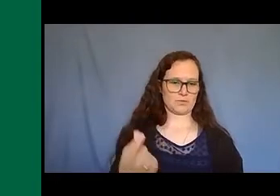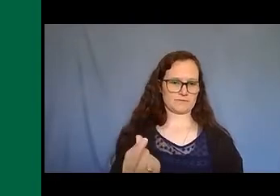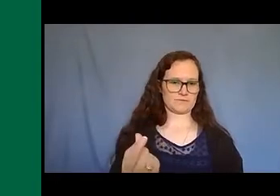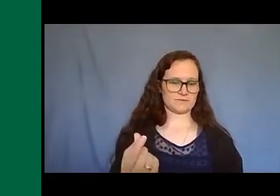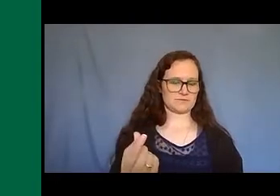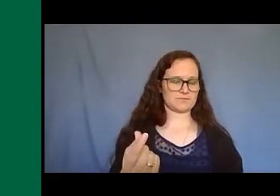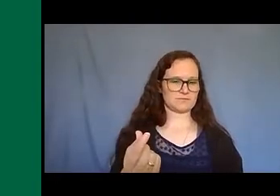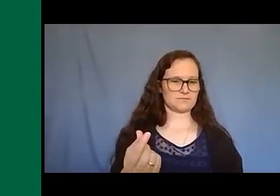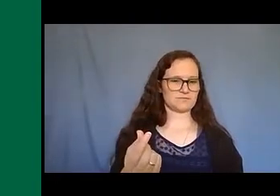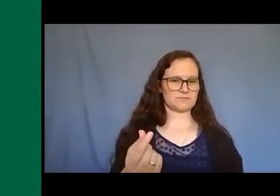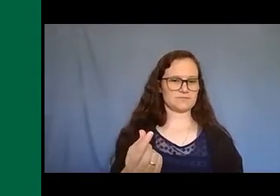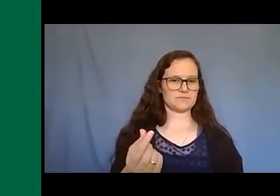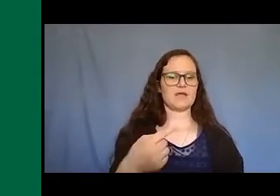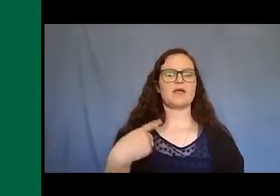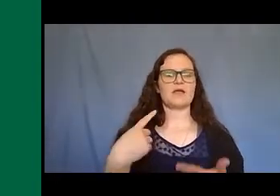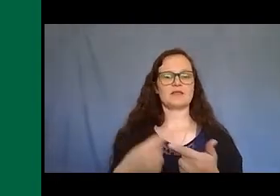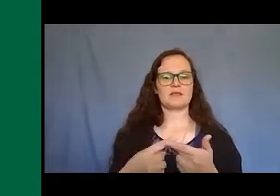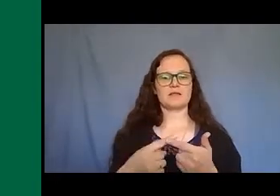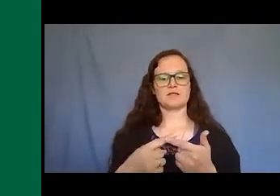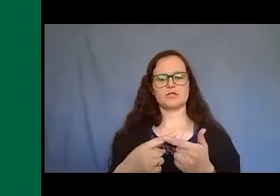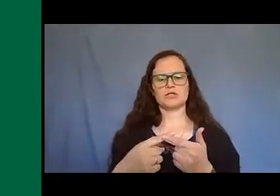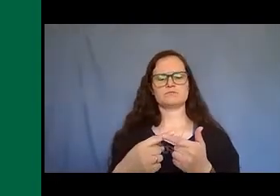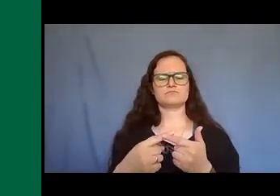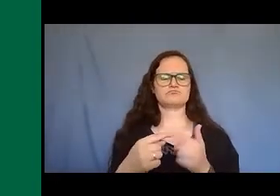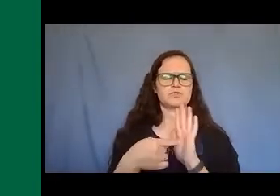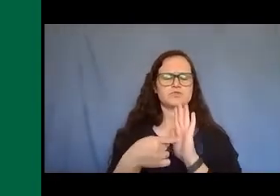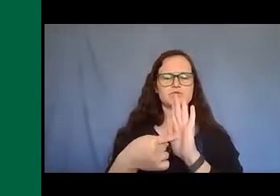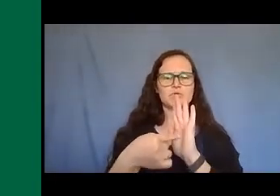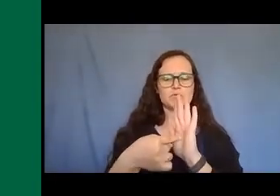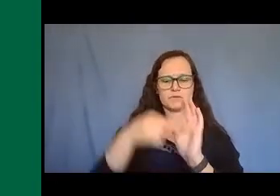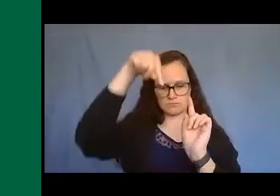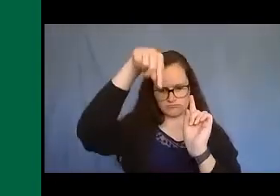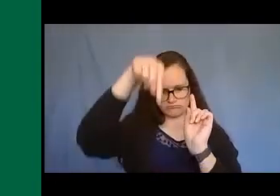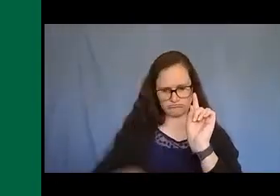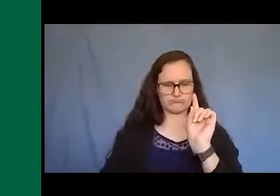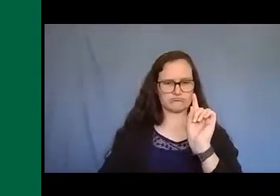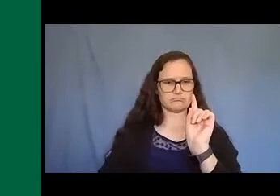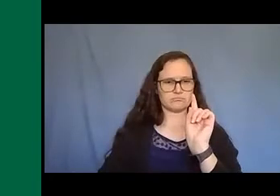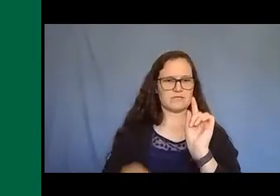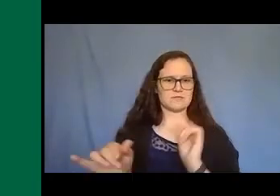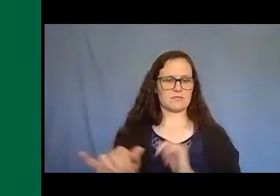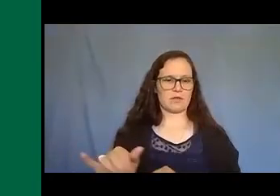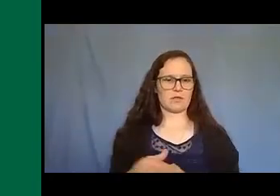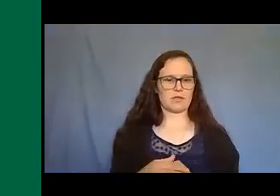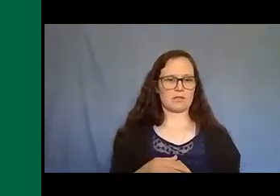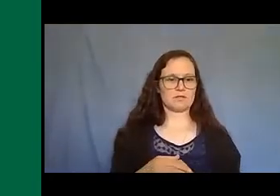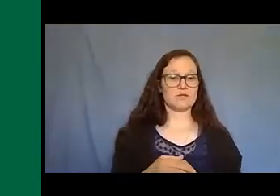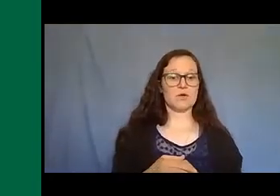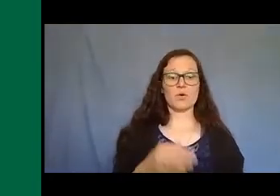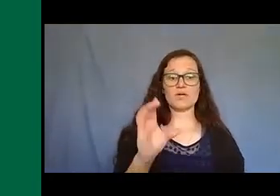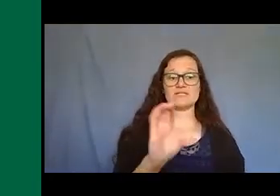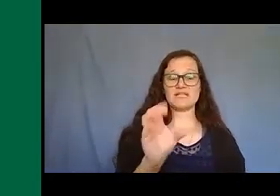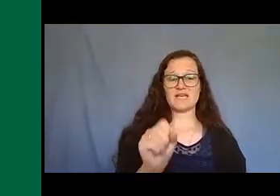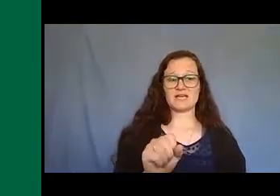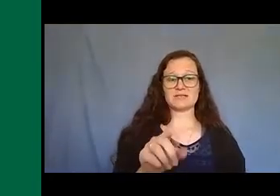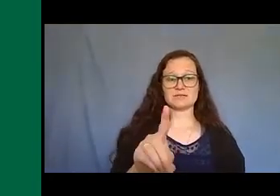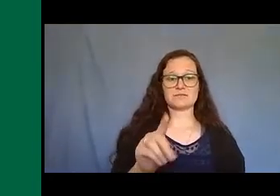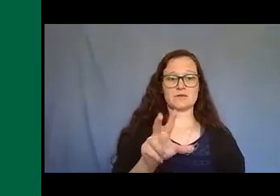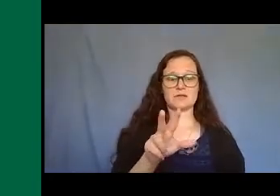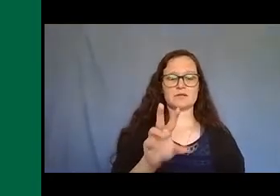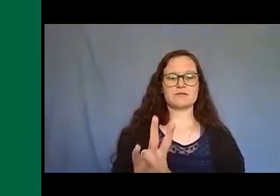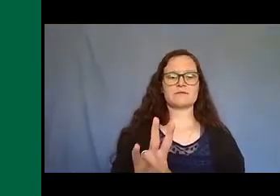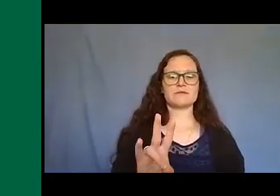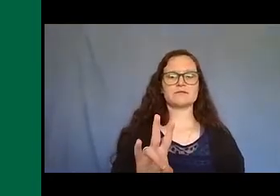the sediments. The reason to analyze for cesium-137 is because it's a byproduct of nuclear weapons